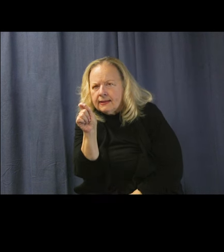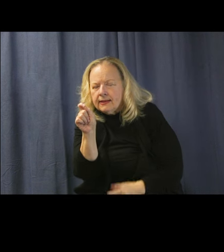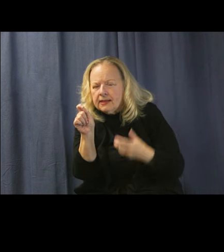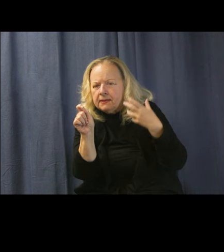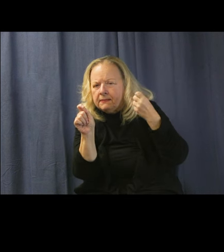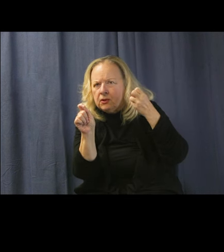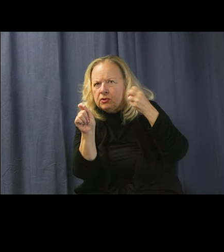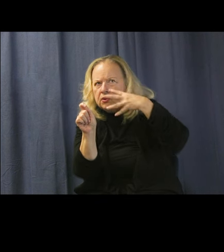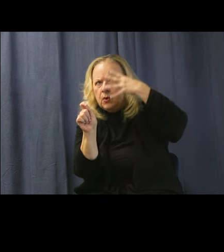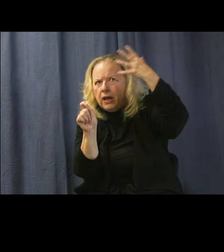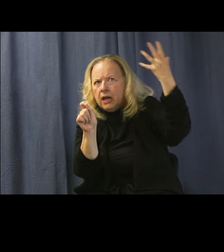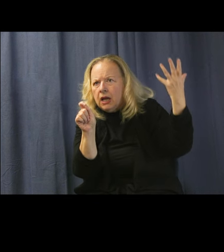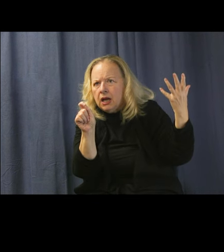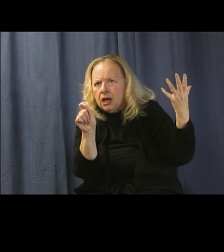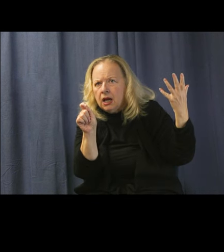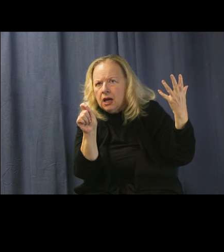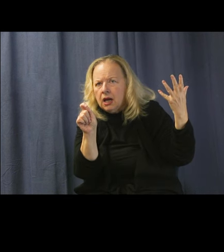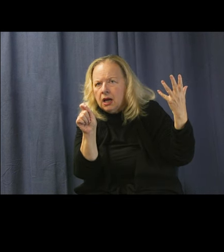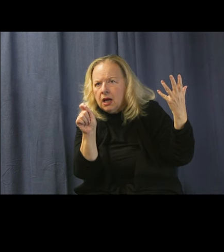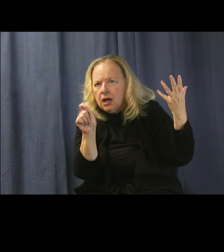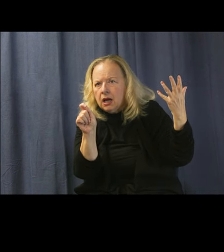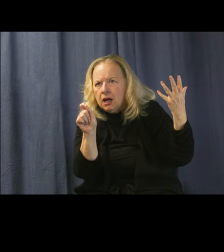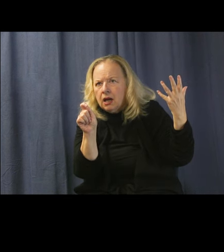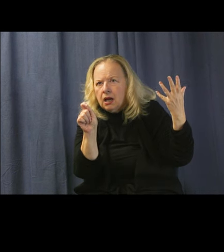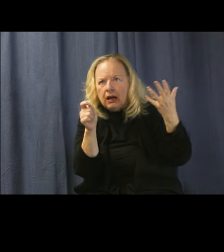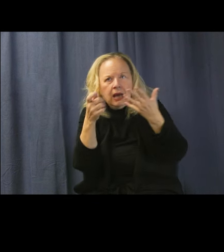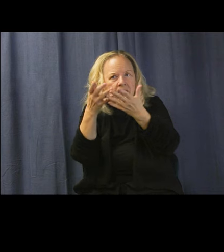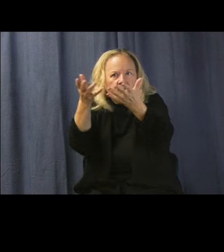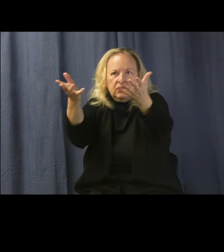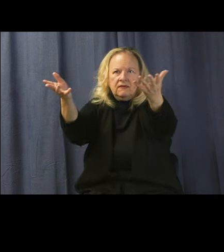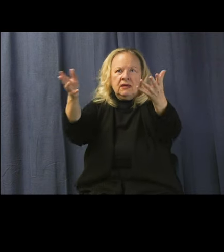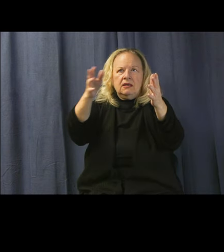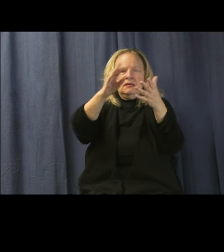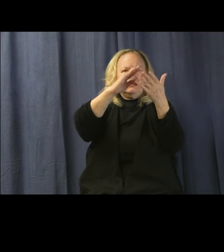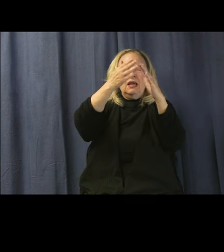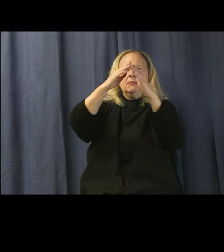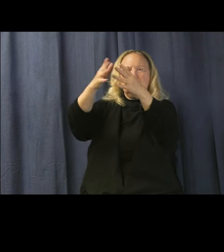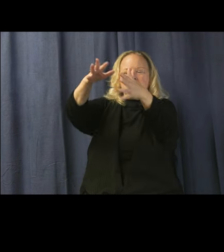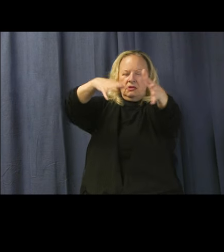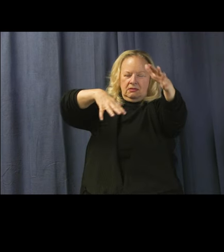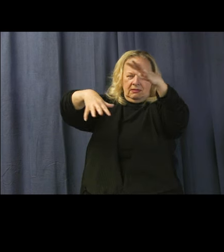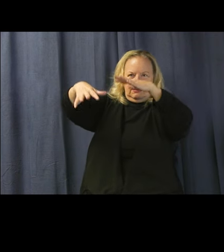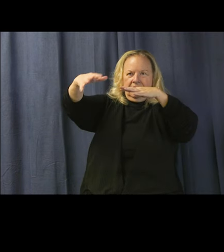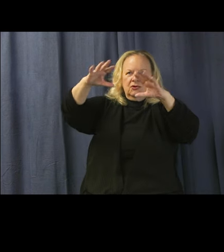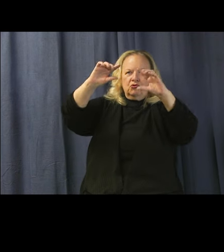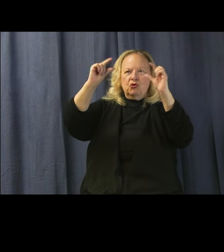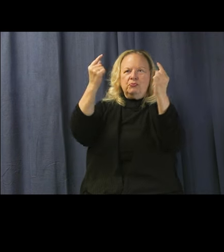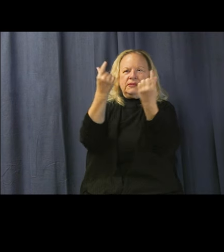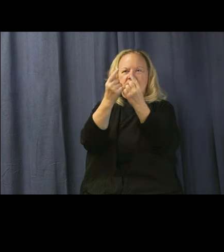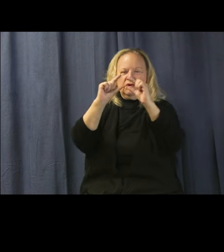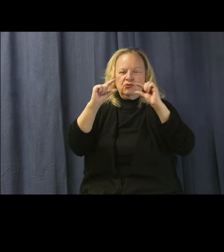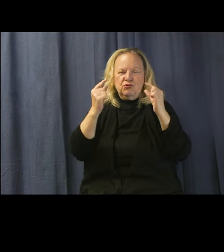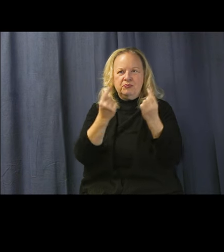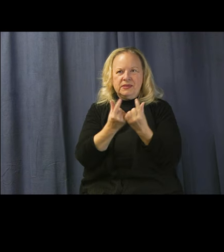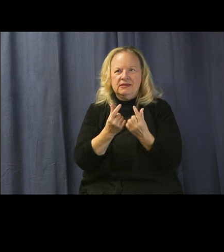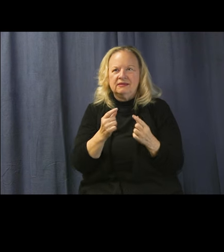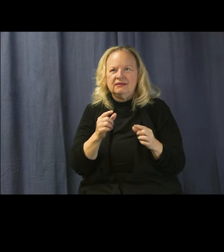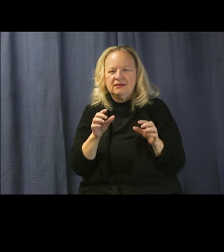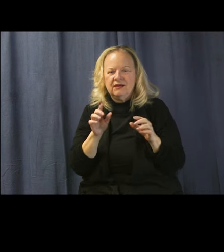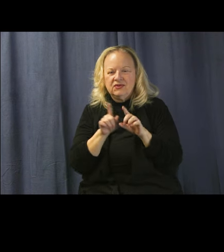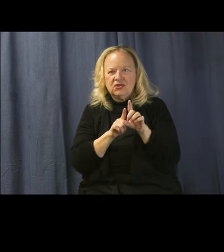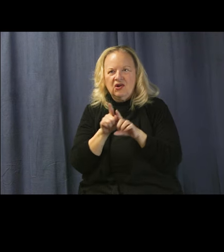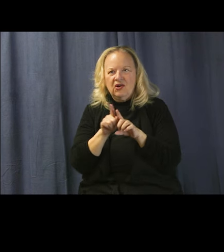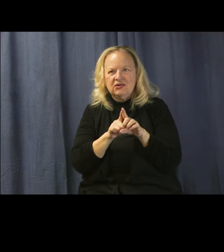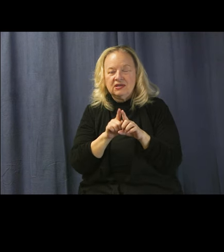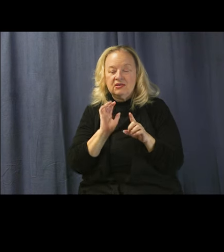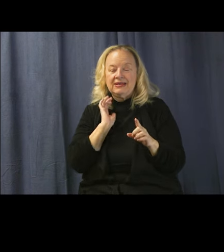galaxy. Here is the solar interstellar neighborhood, okay? Right there is the solar, here